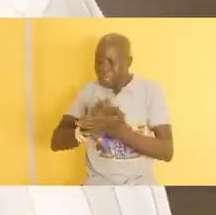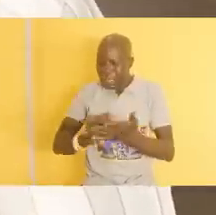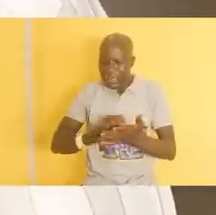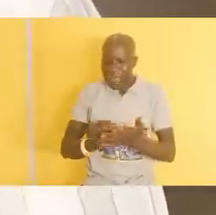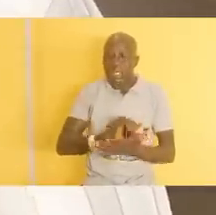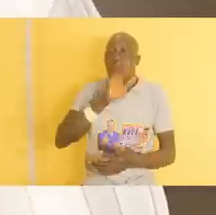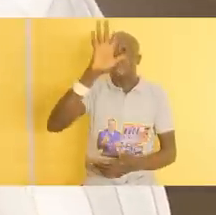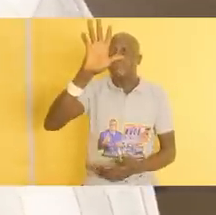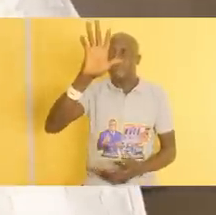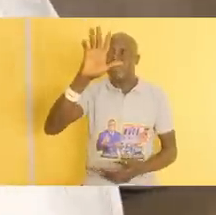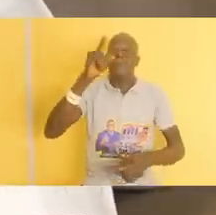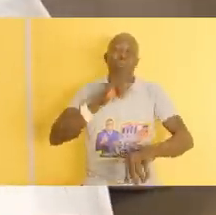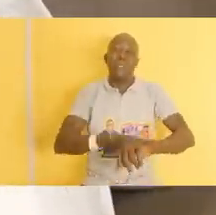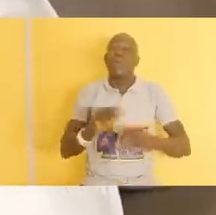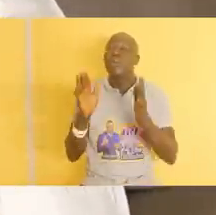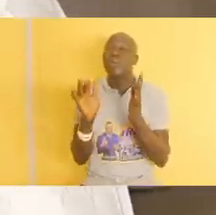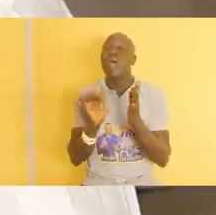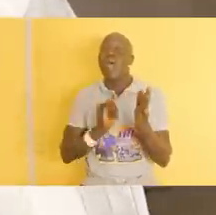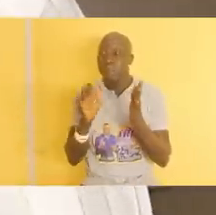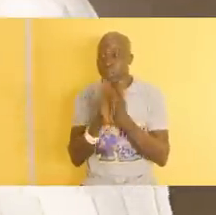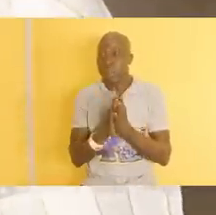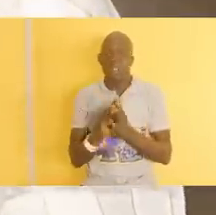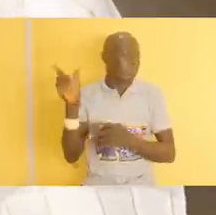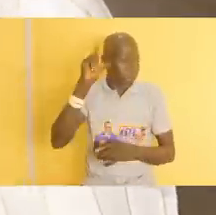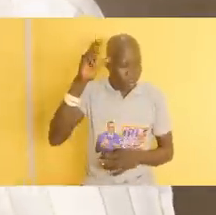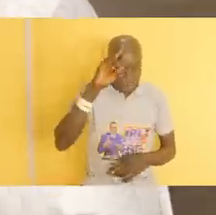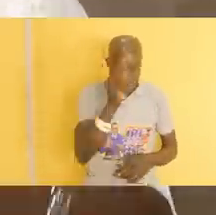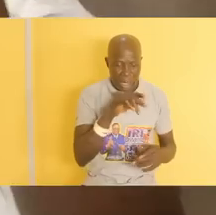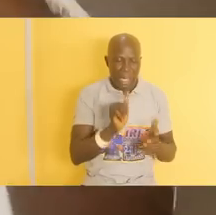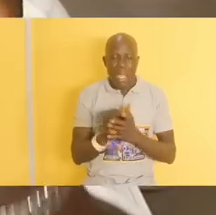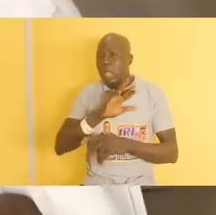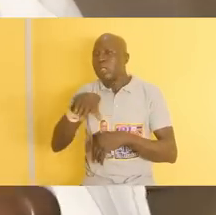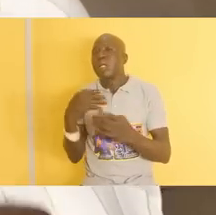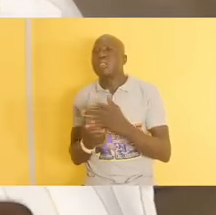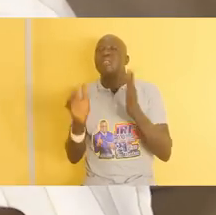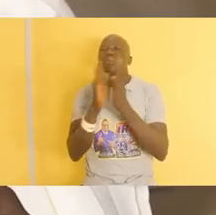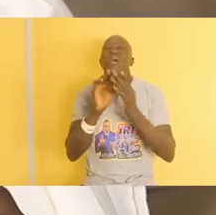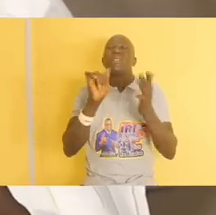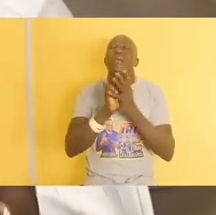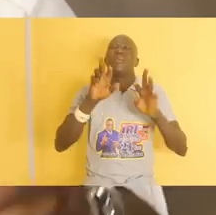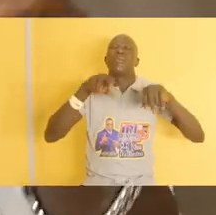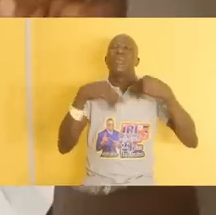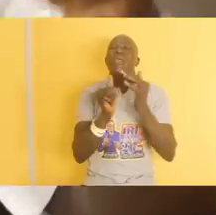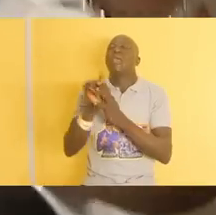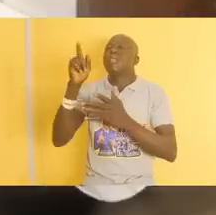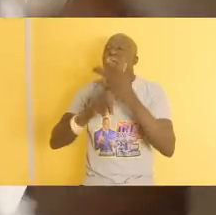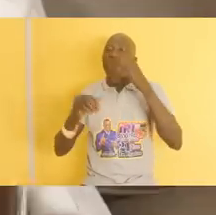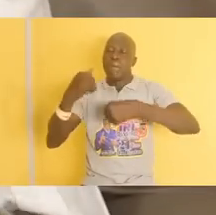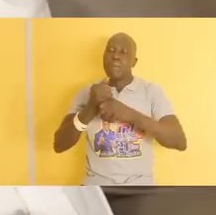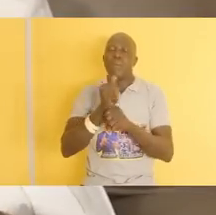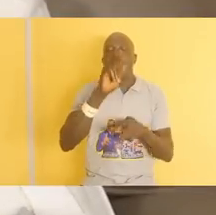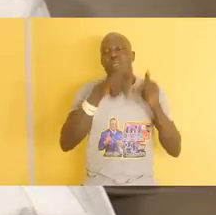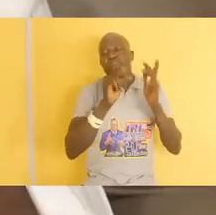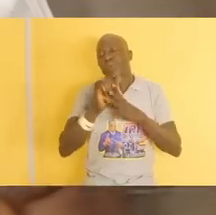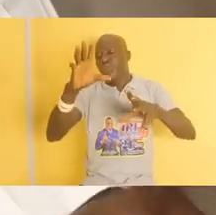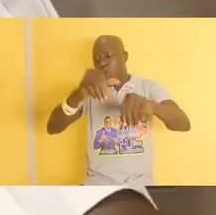igba marun that you pray. Yeah. Listen to sorry, me, adura prayer. Only your film bad that